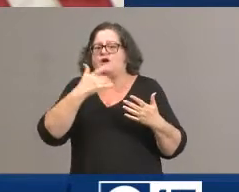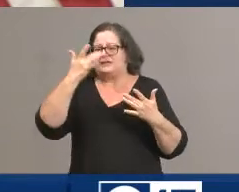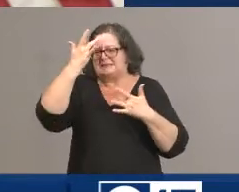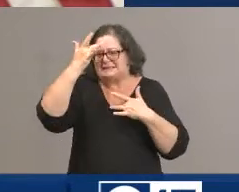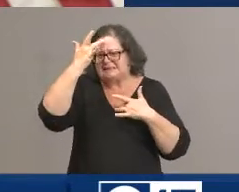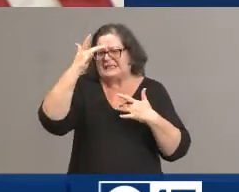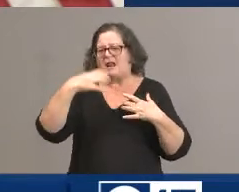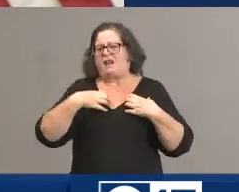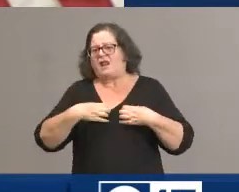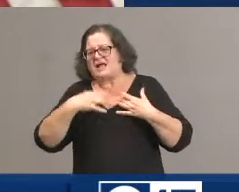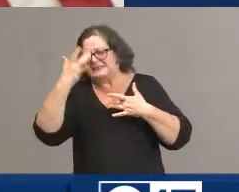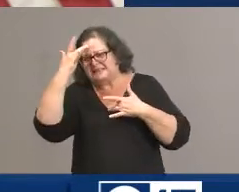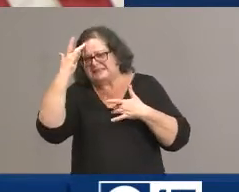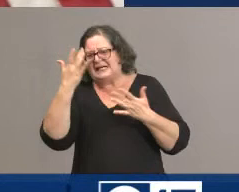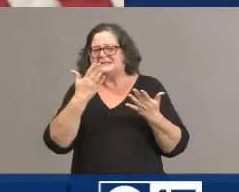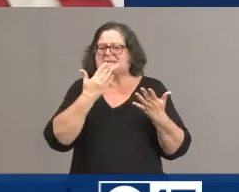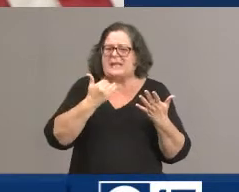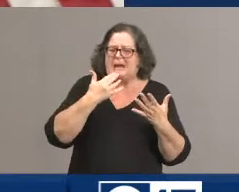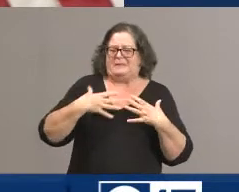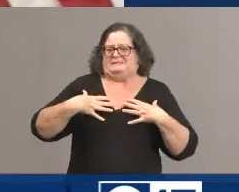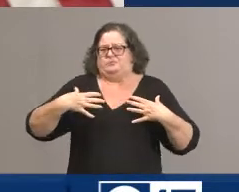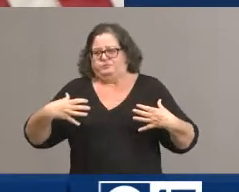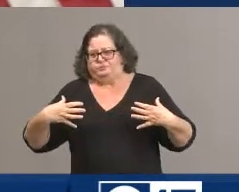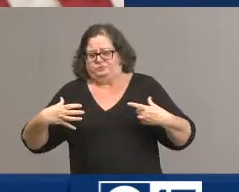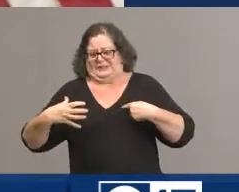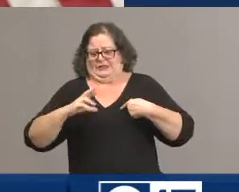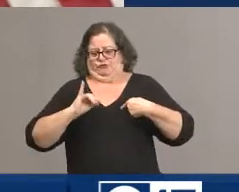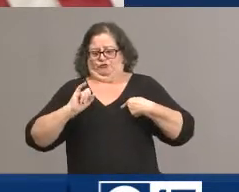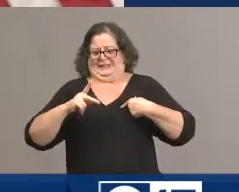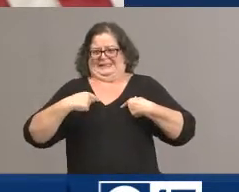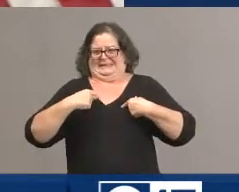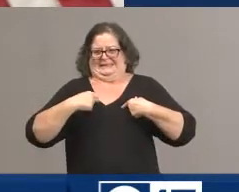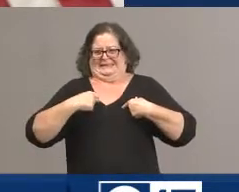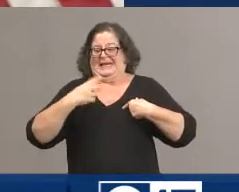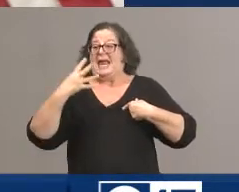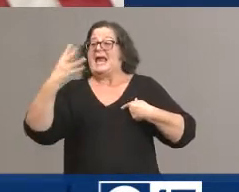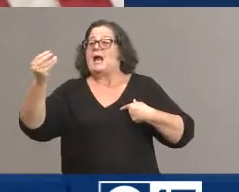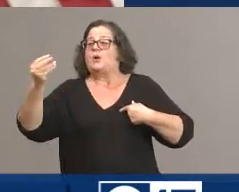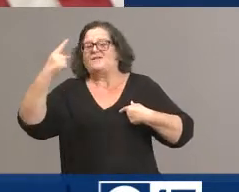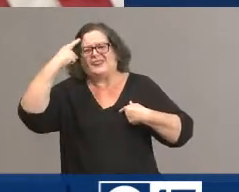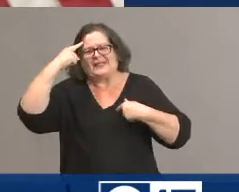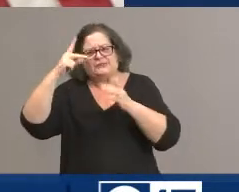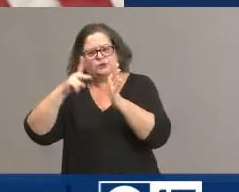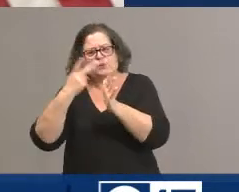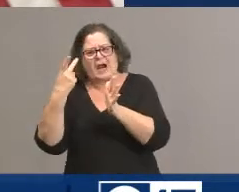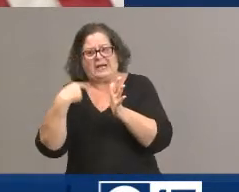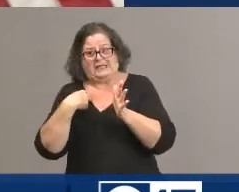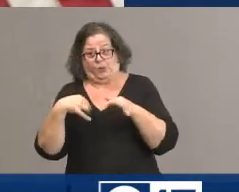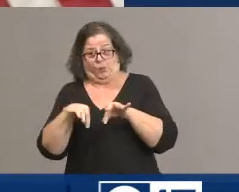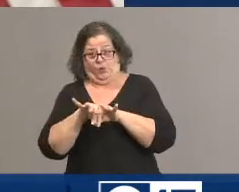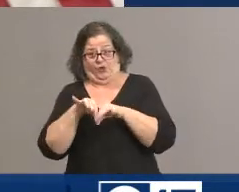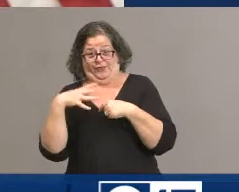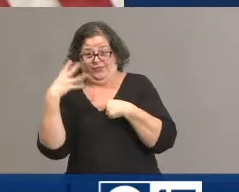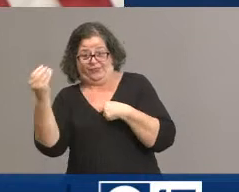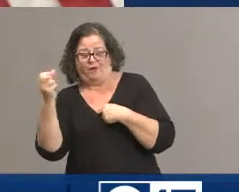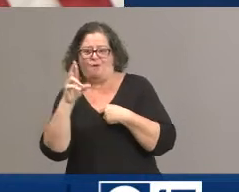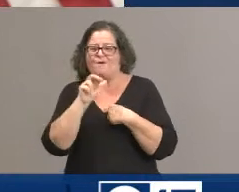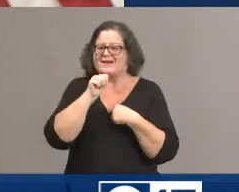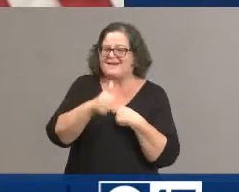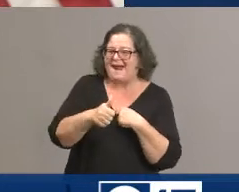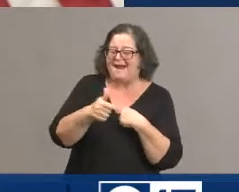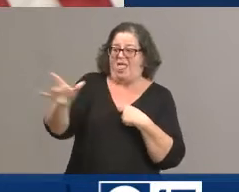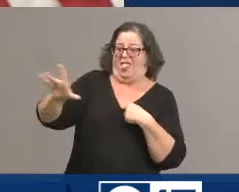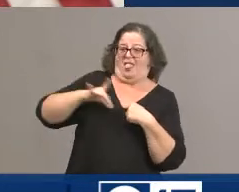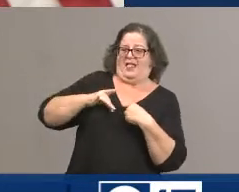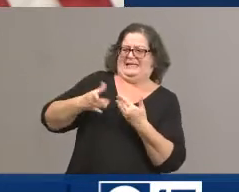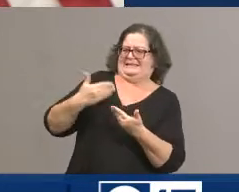do need to go out, that you are physically distancing. And then what's the length of time that you will be interacting